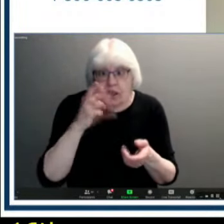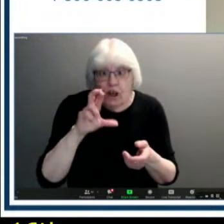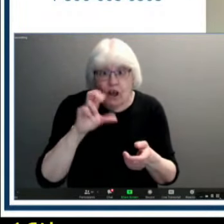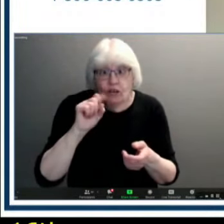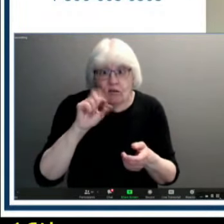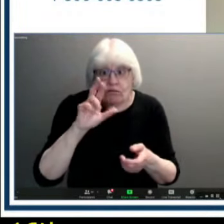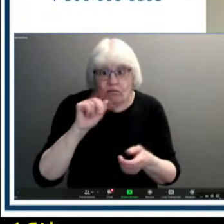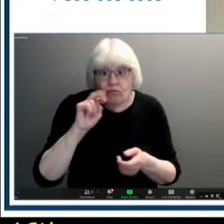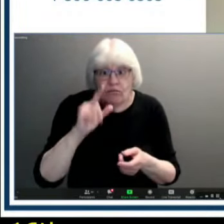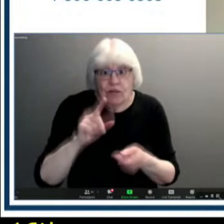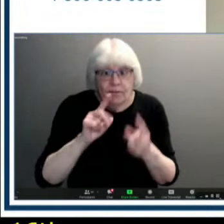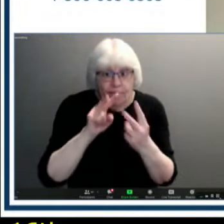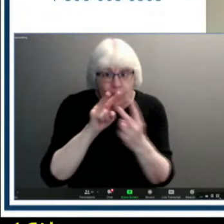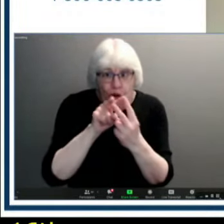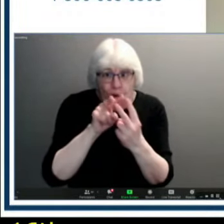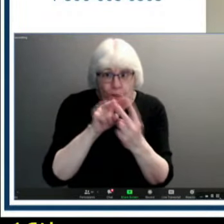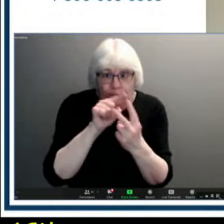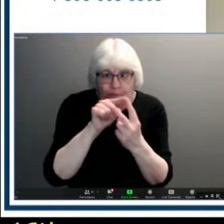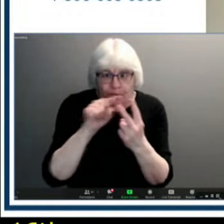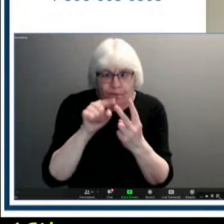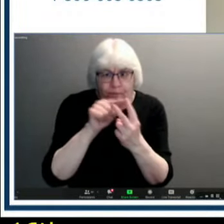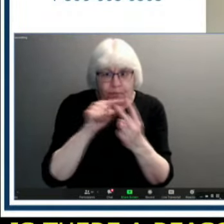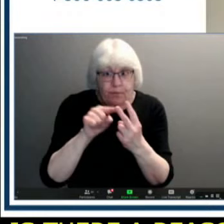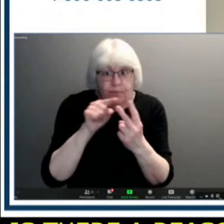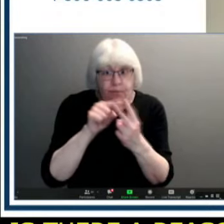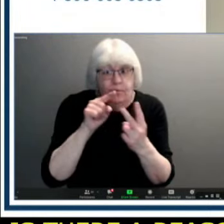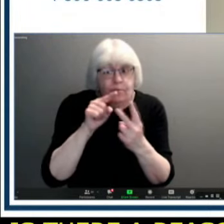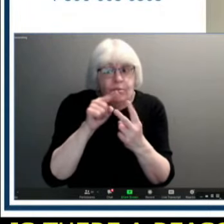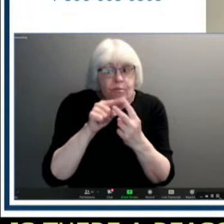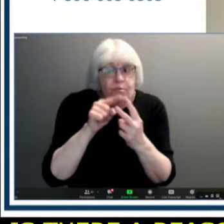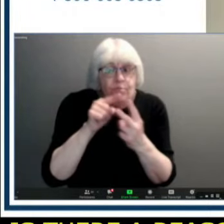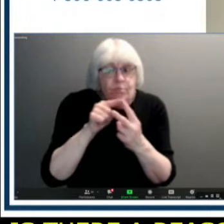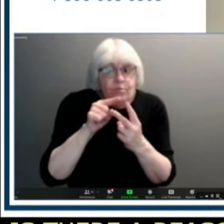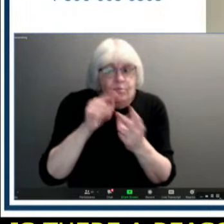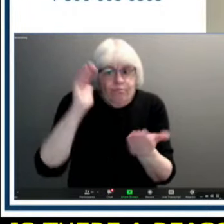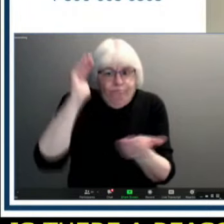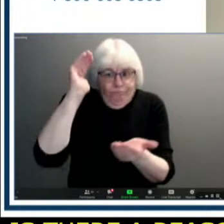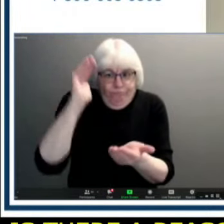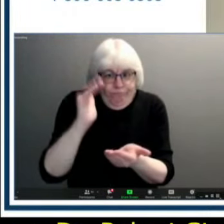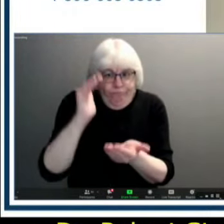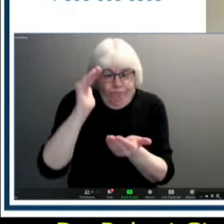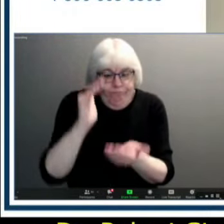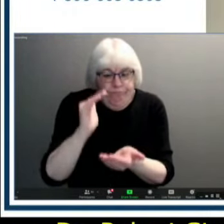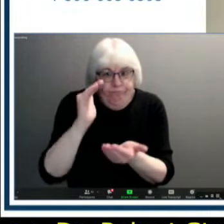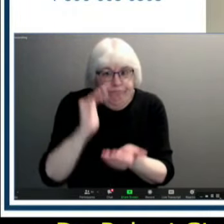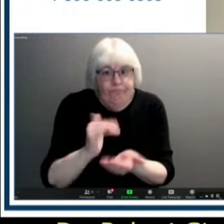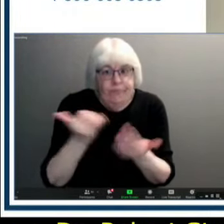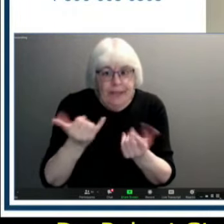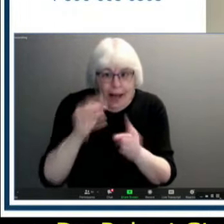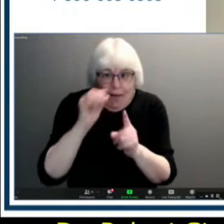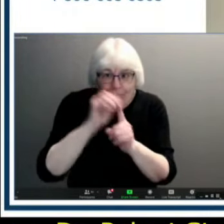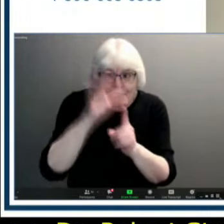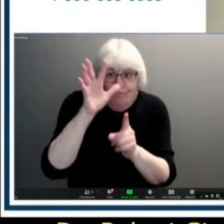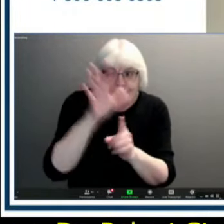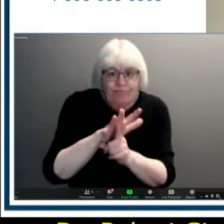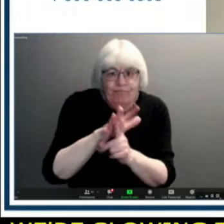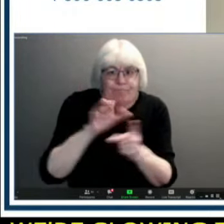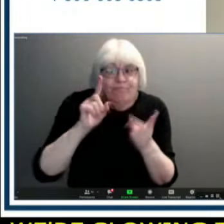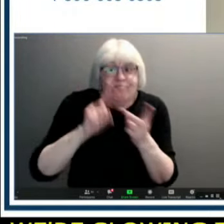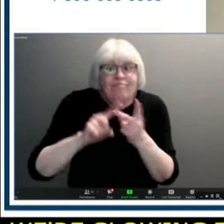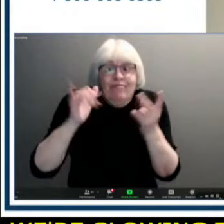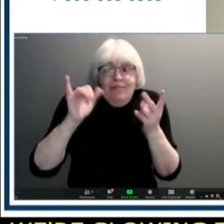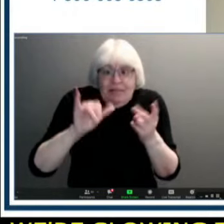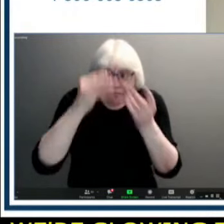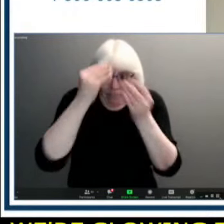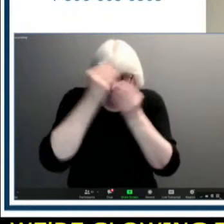we're slowing things down, so there's less exposure, so less notices required. But we also have some of that